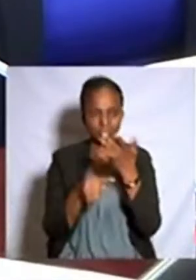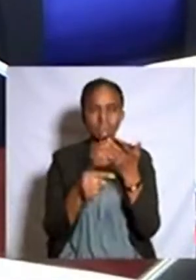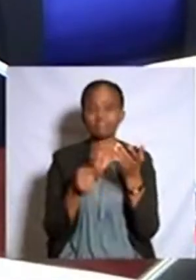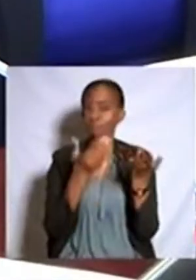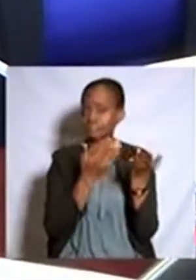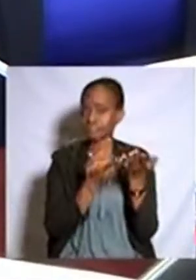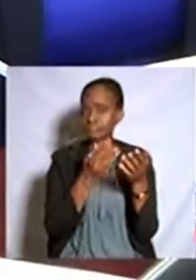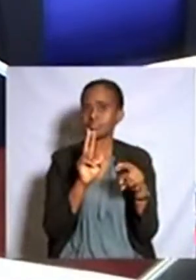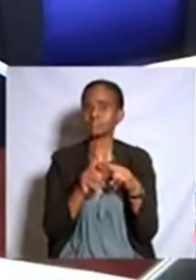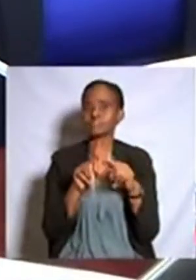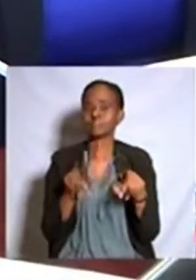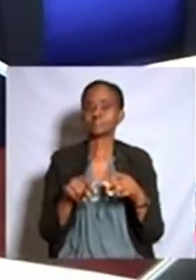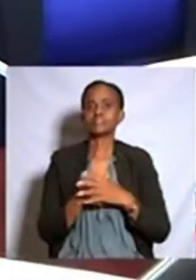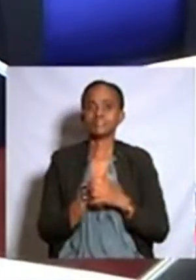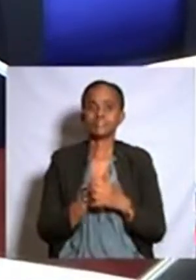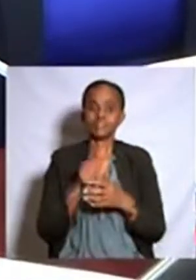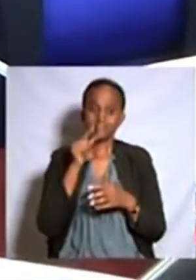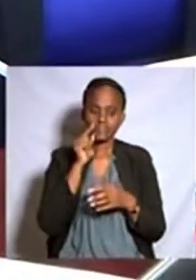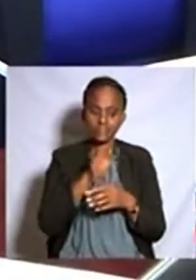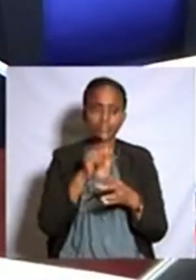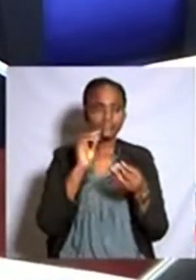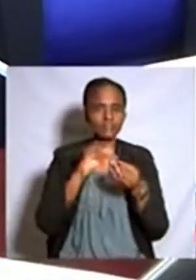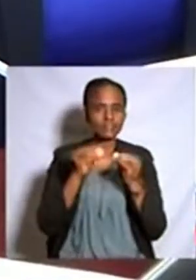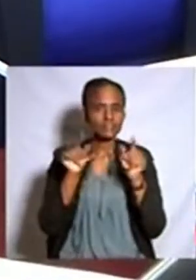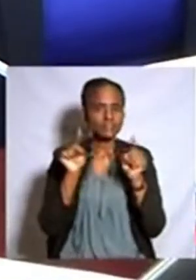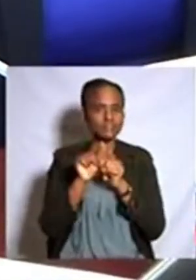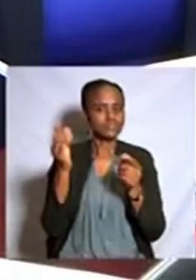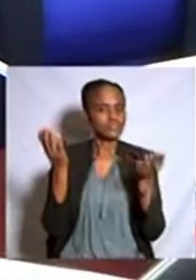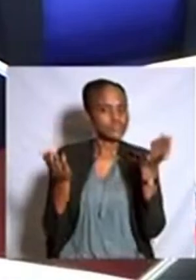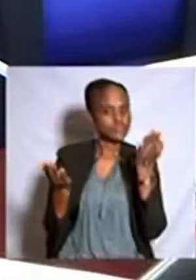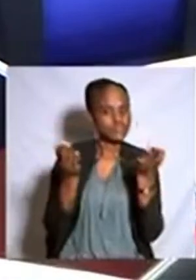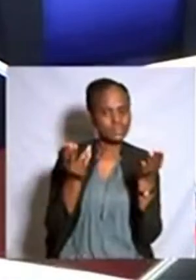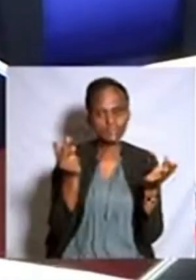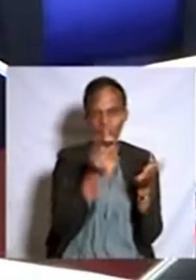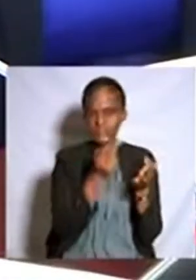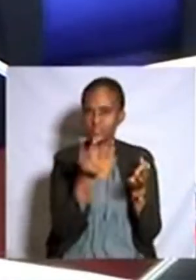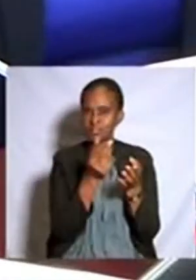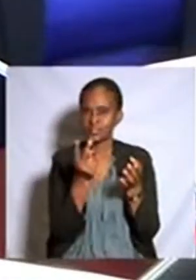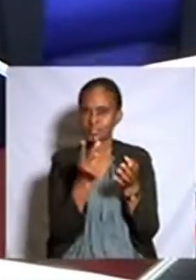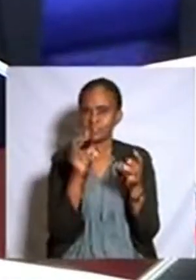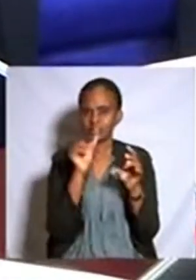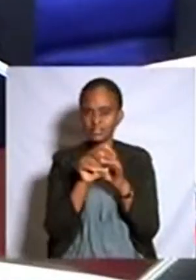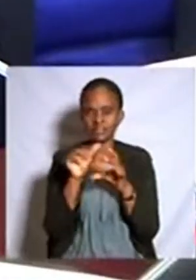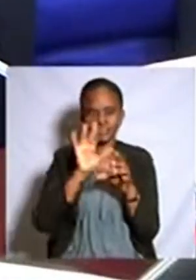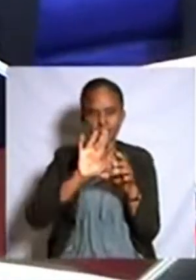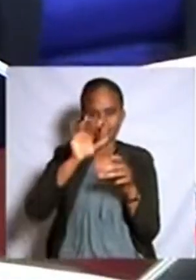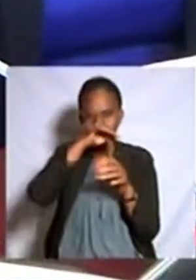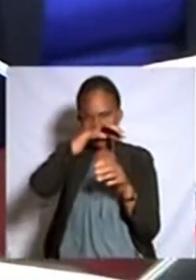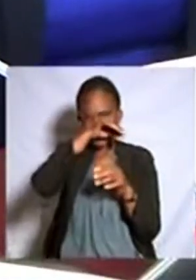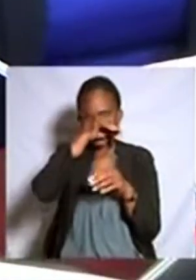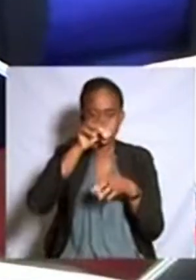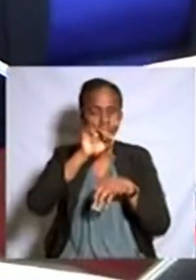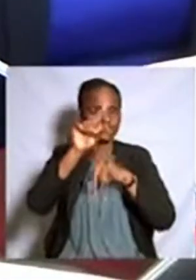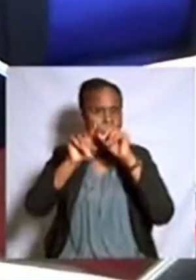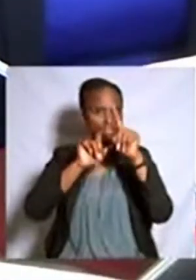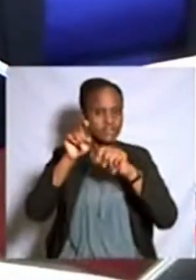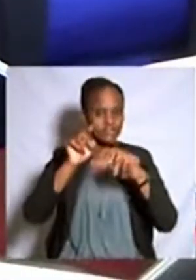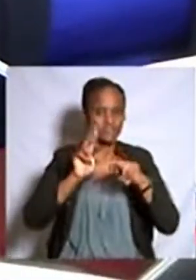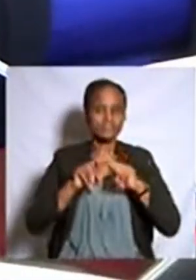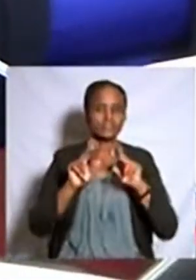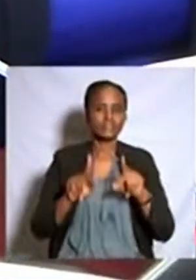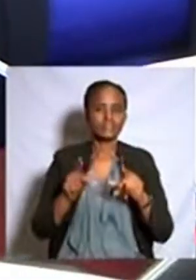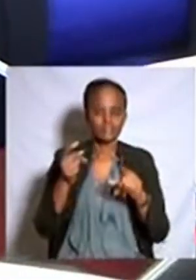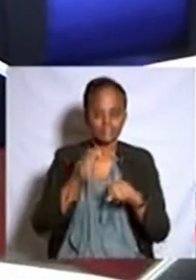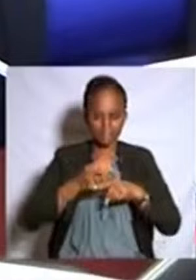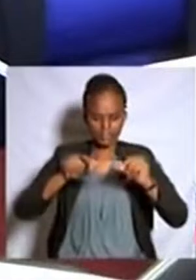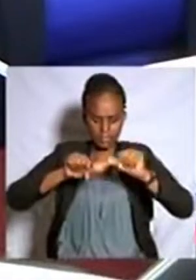Chair, these figures compares the two periods. In terms of the queries, Chair, from the